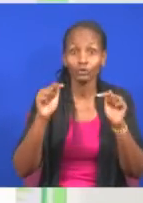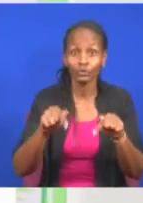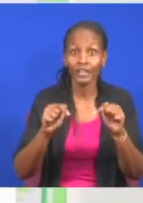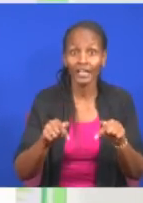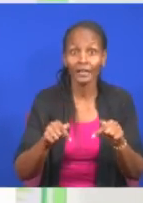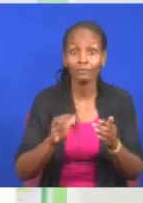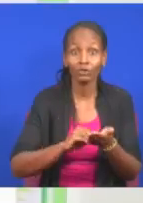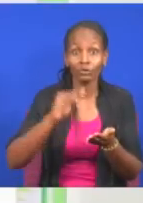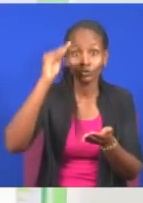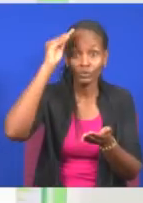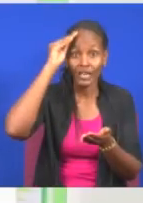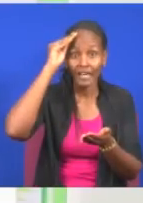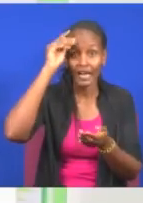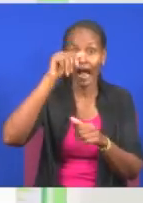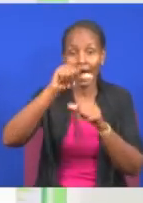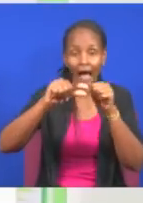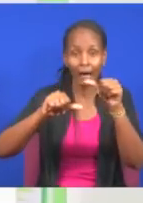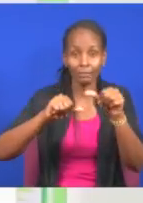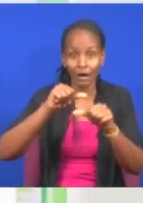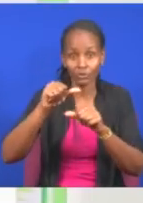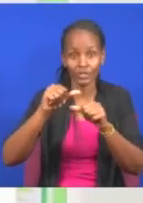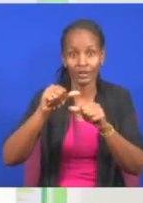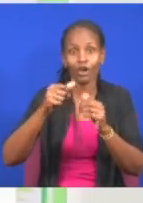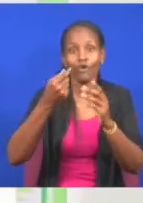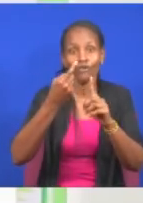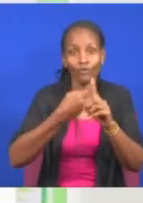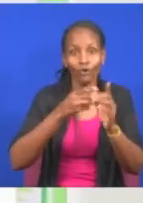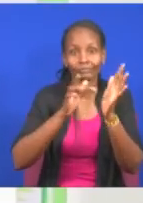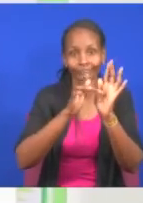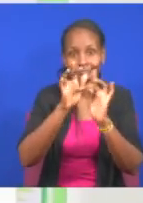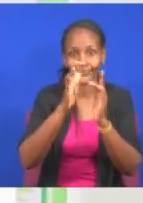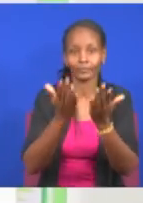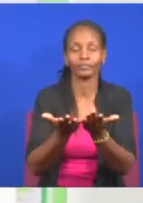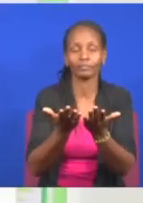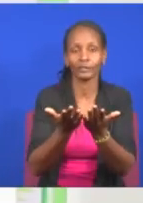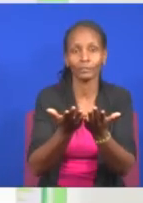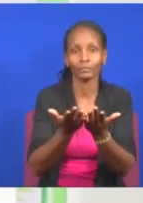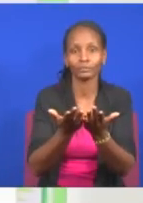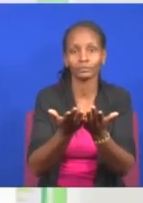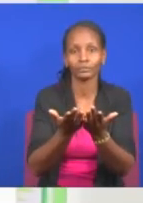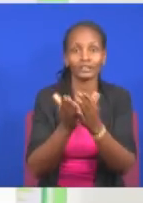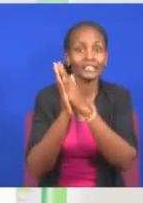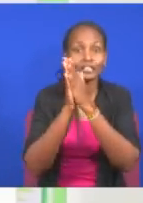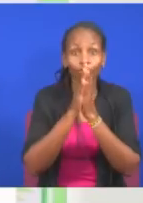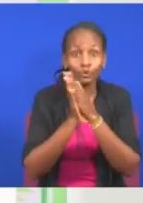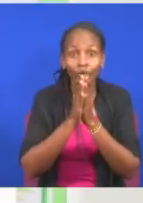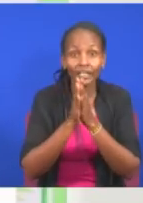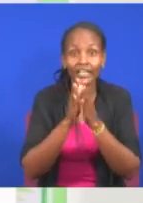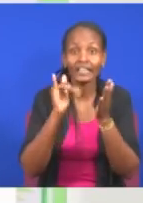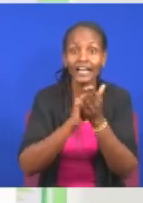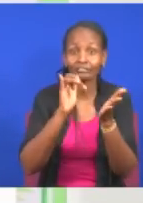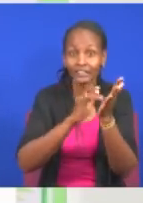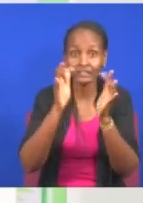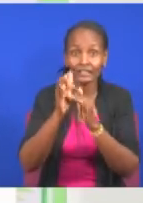going to learn about, from the Word of God, the Bible, the story that Jesus